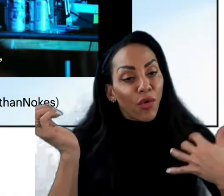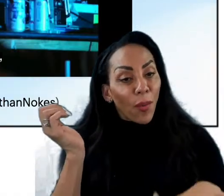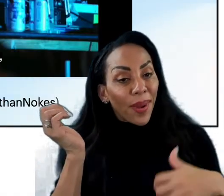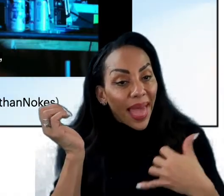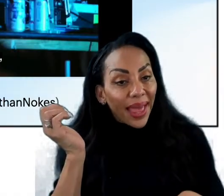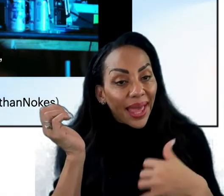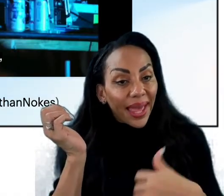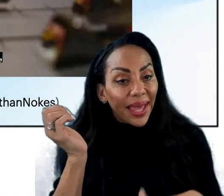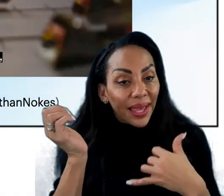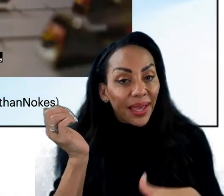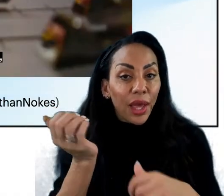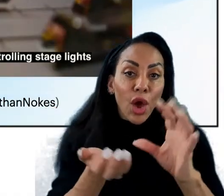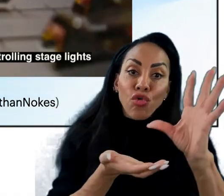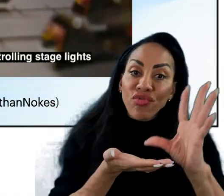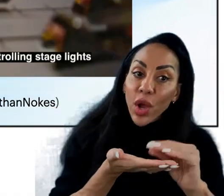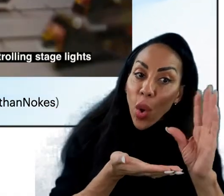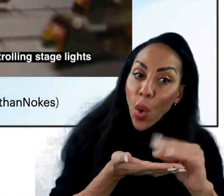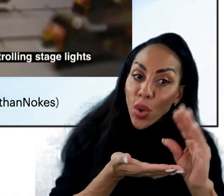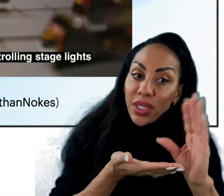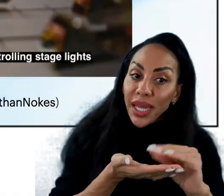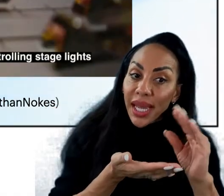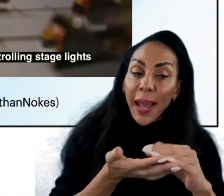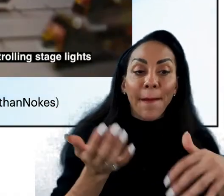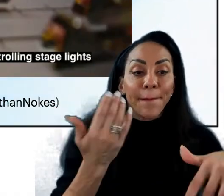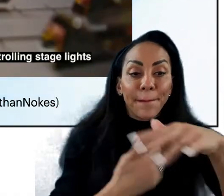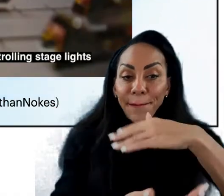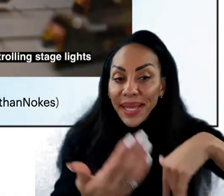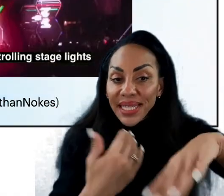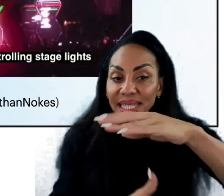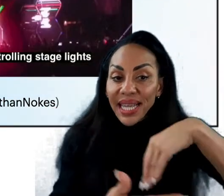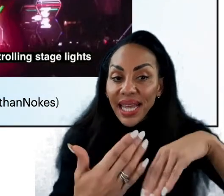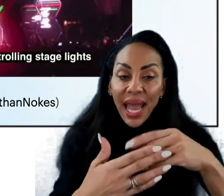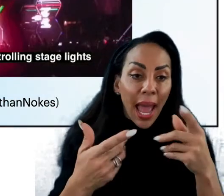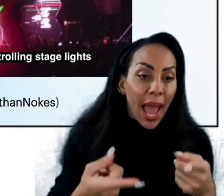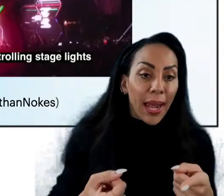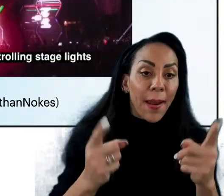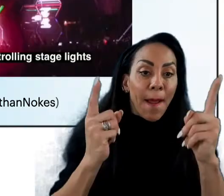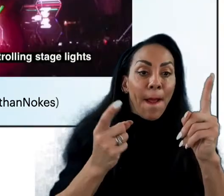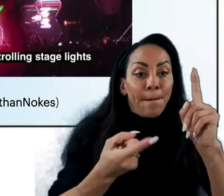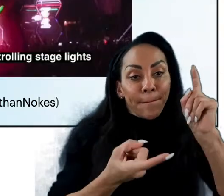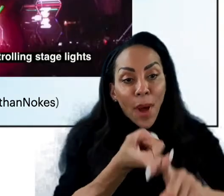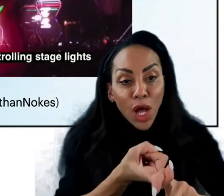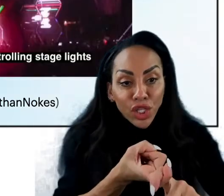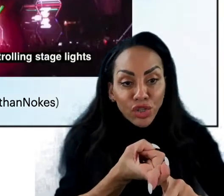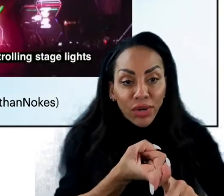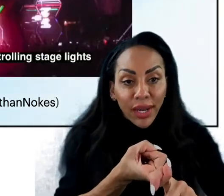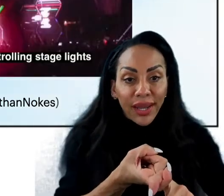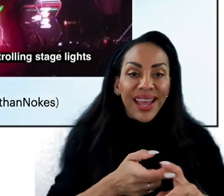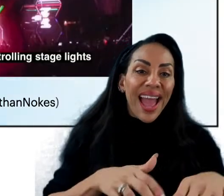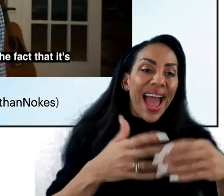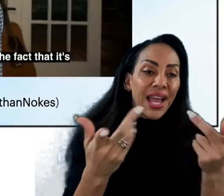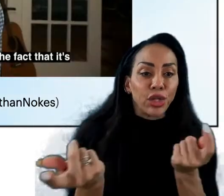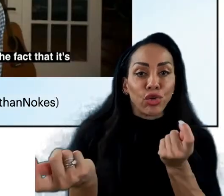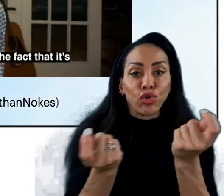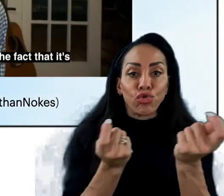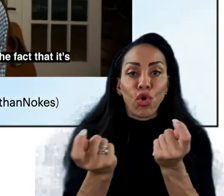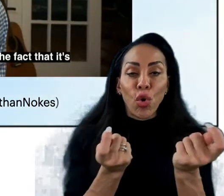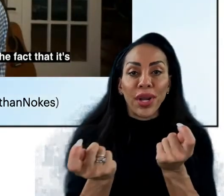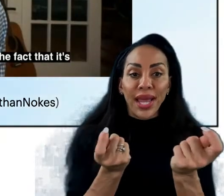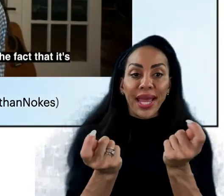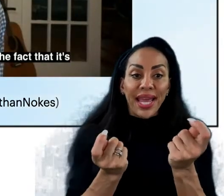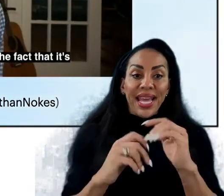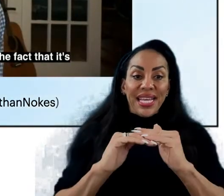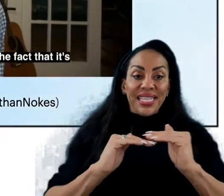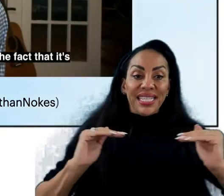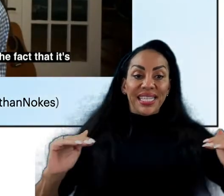to recording music, mixing and mastering music in the studio, even in controlling stage lights. What's truly interesting